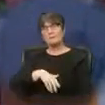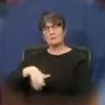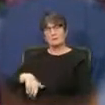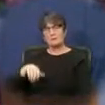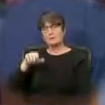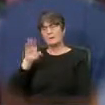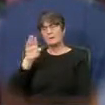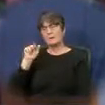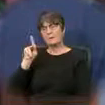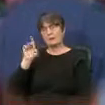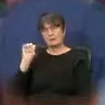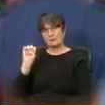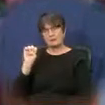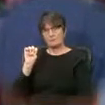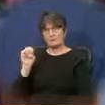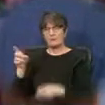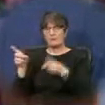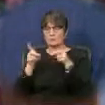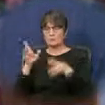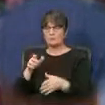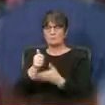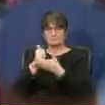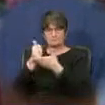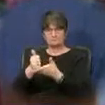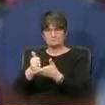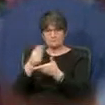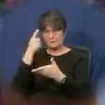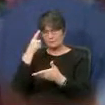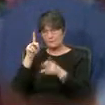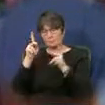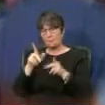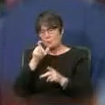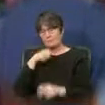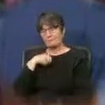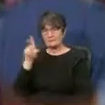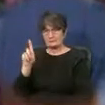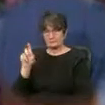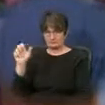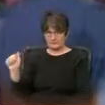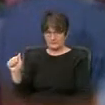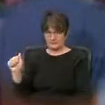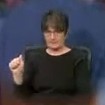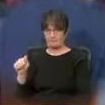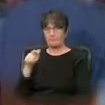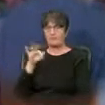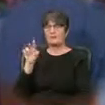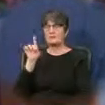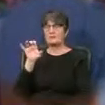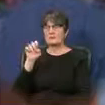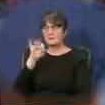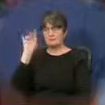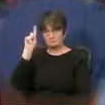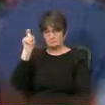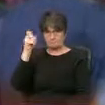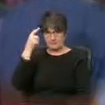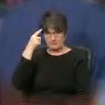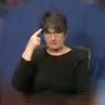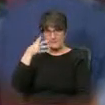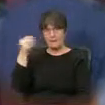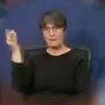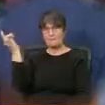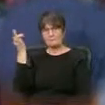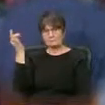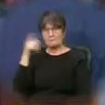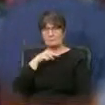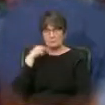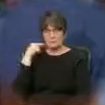Monsignor Larry Bakke, the director of the Apostolate for Persons with Disabilities of the Diocese of Madison and